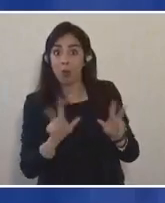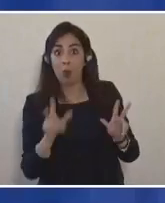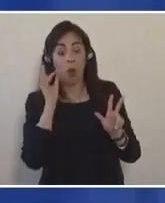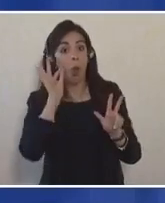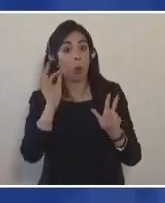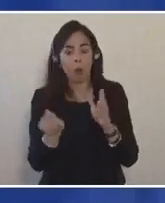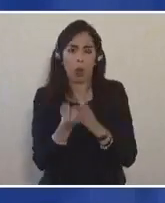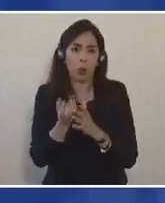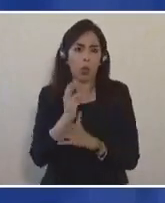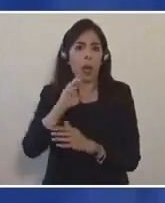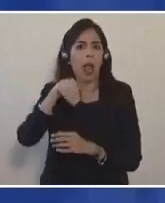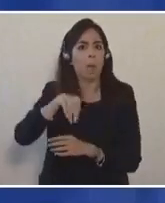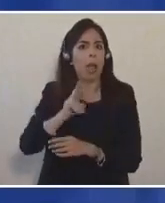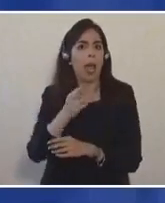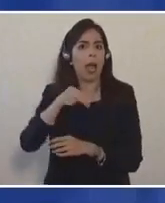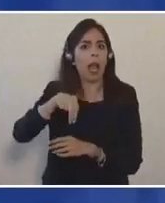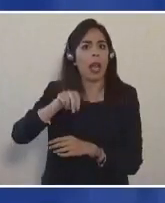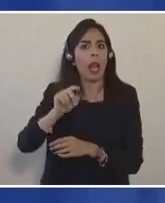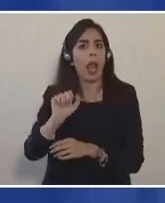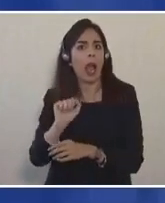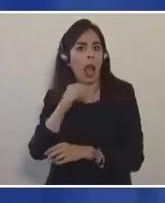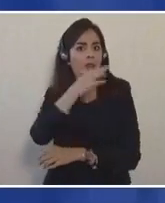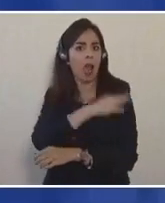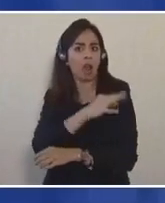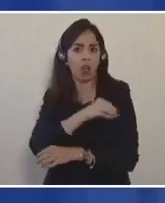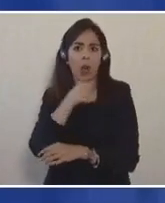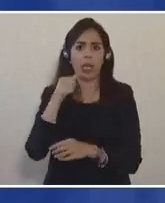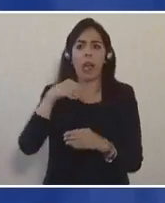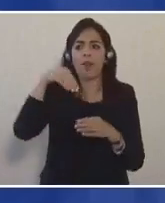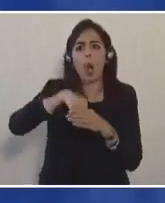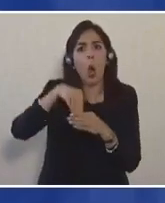is wherever there is a blockage, it